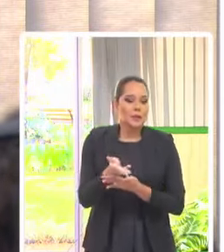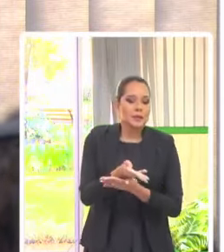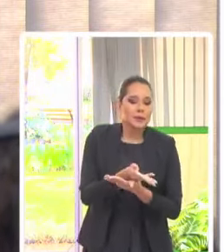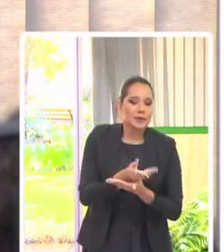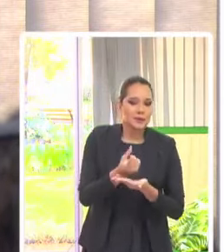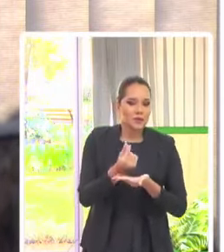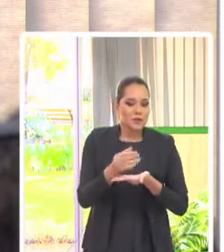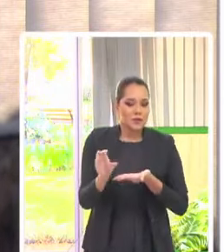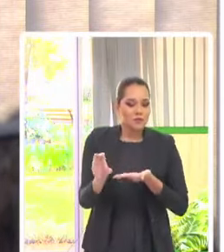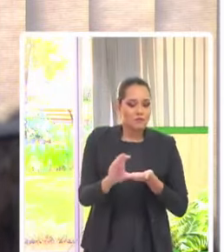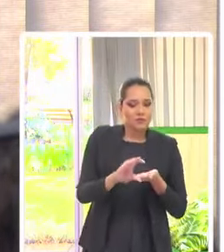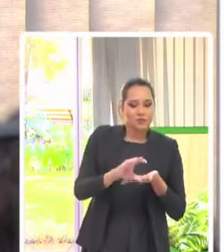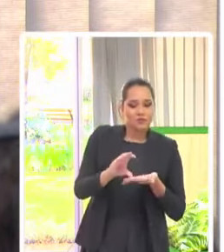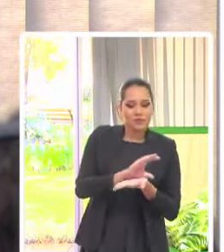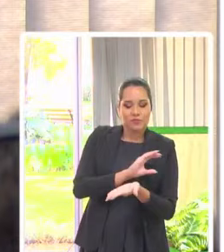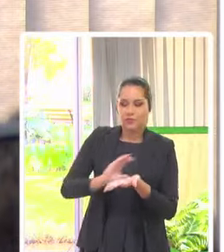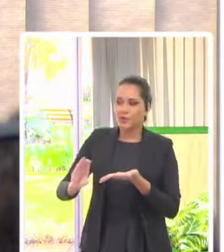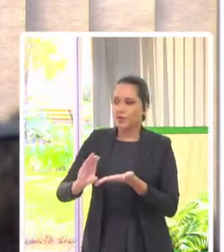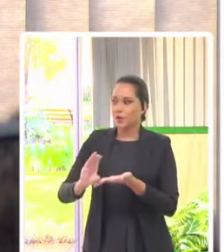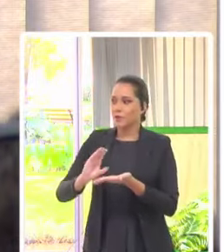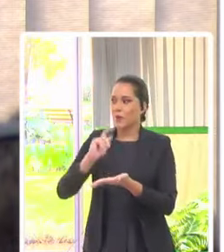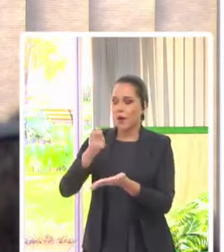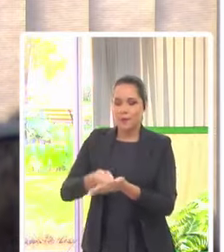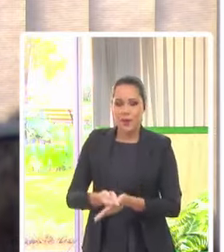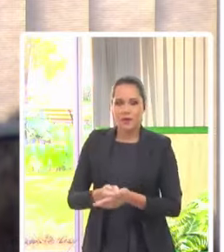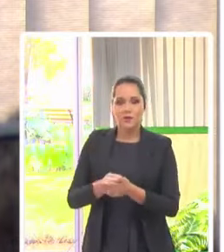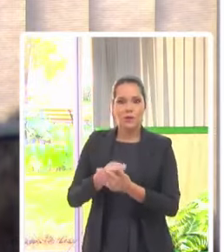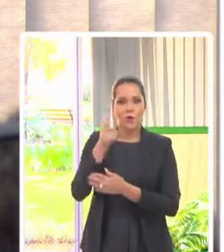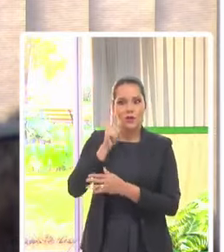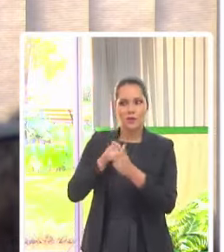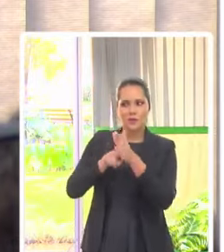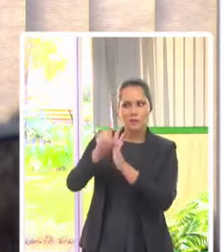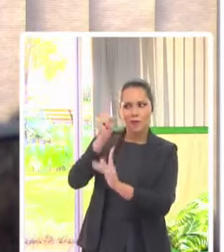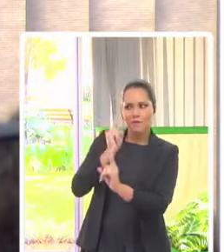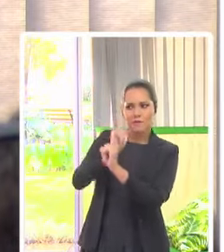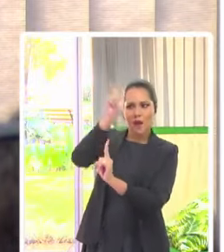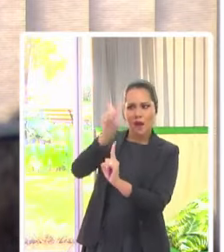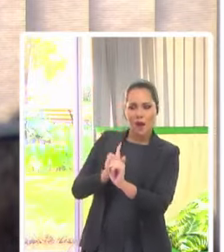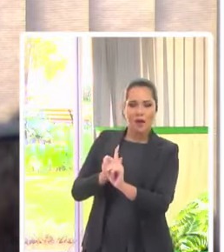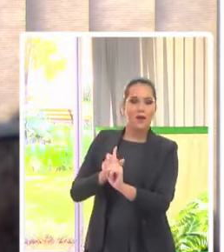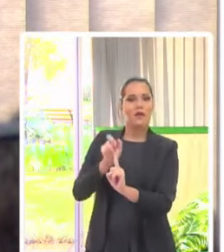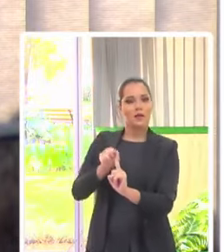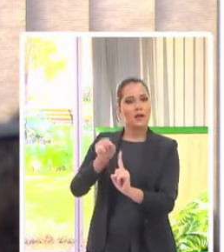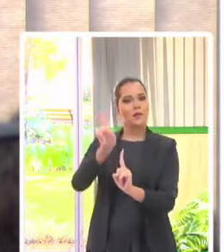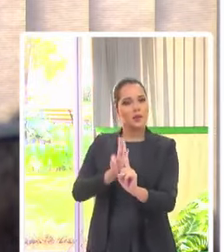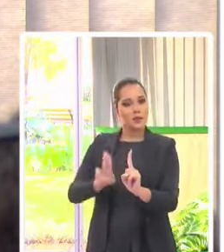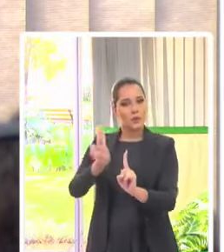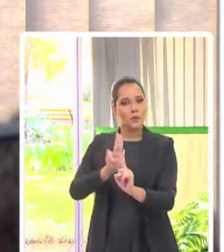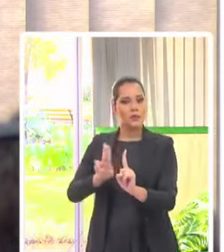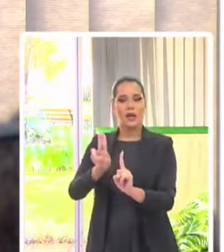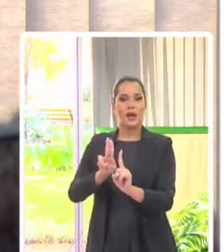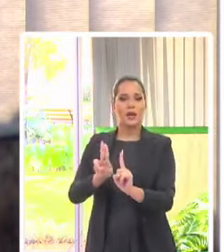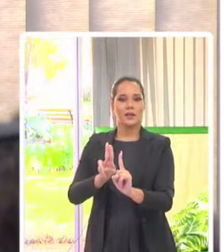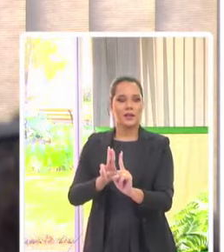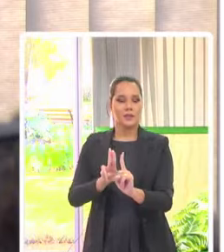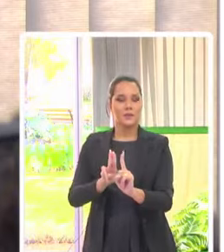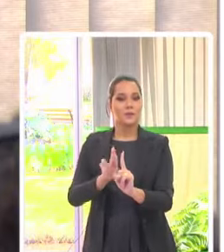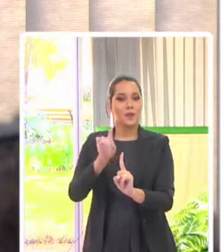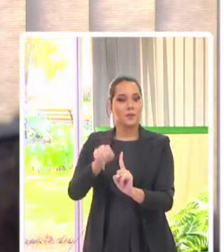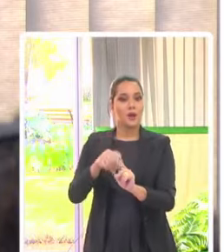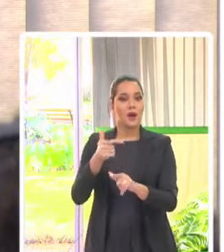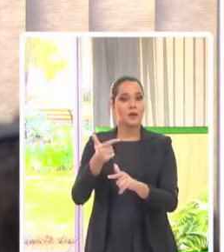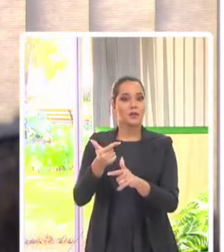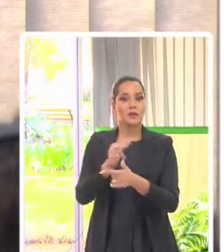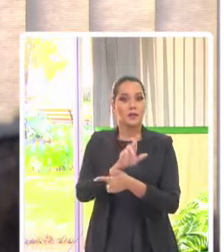is a core component activity which could be used for a host of services, not only public, but